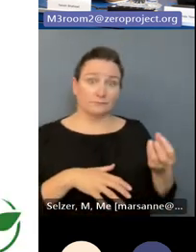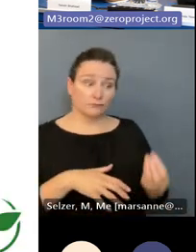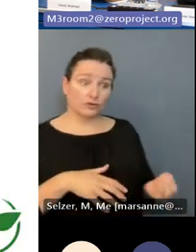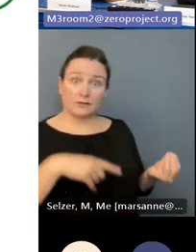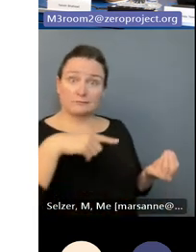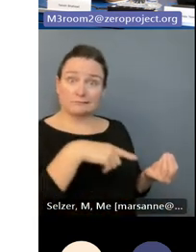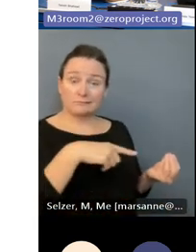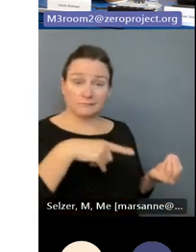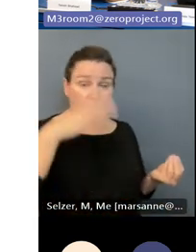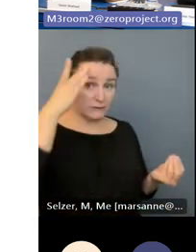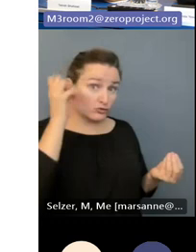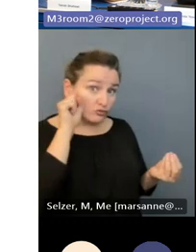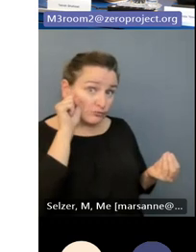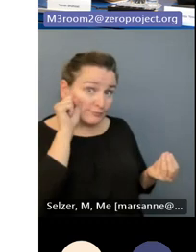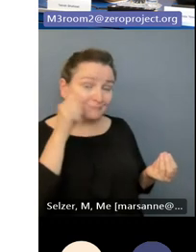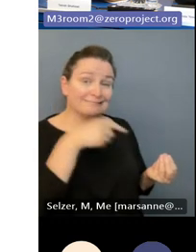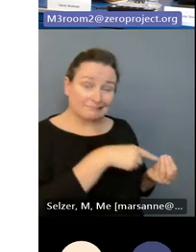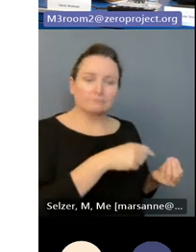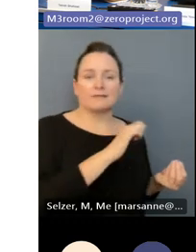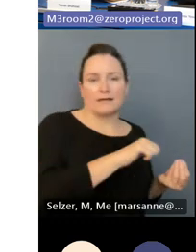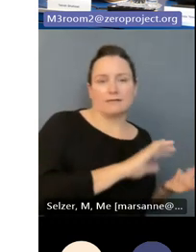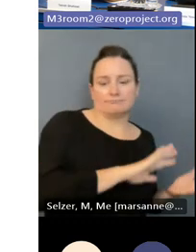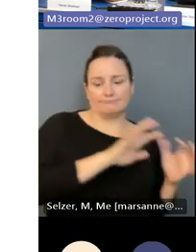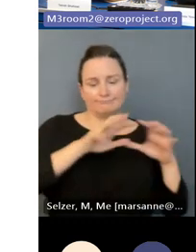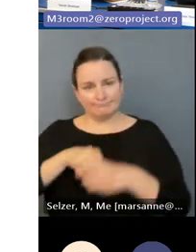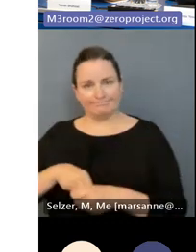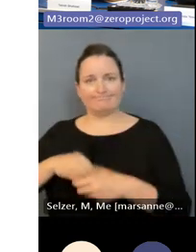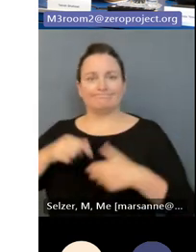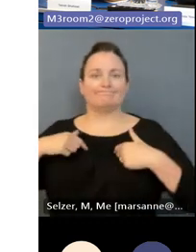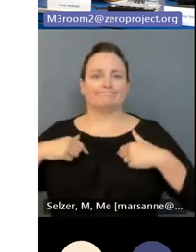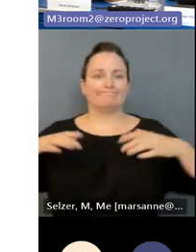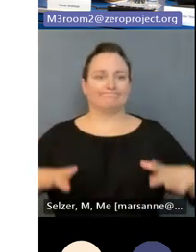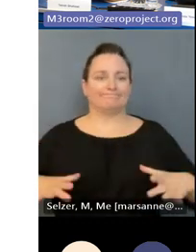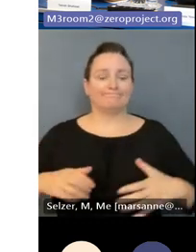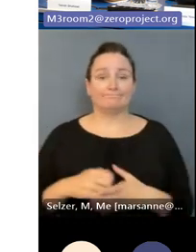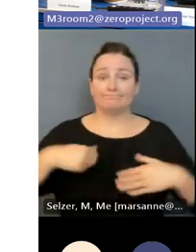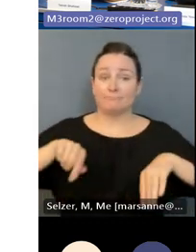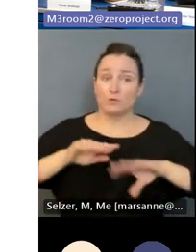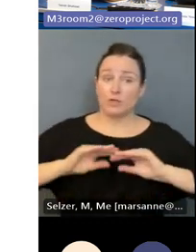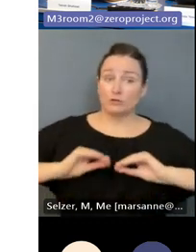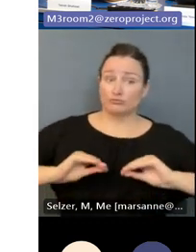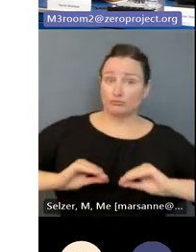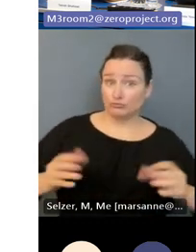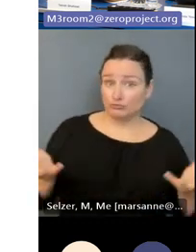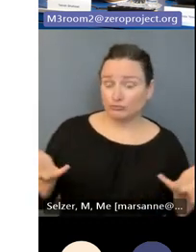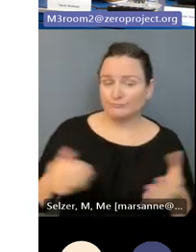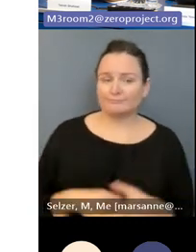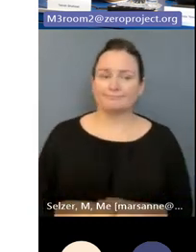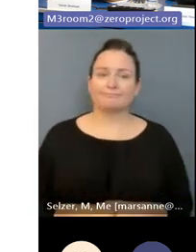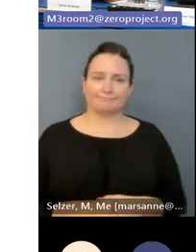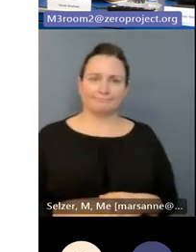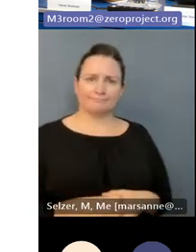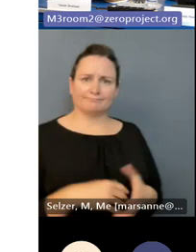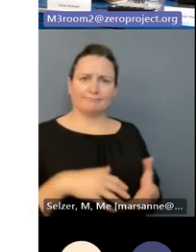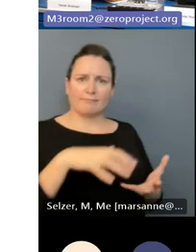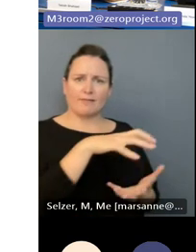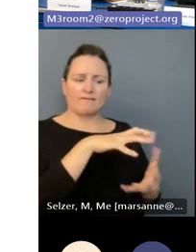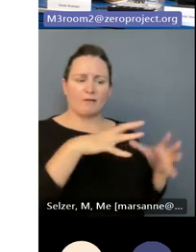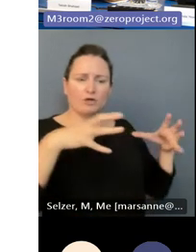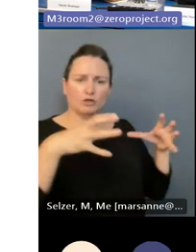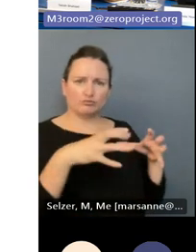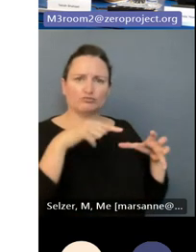I'll briefly take you over our 6 areas of services, which are: we provide family support to empower parents,